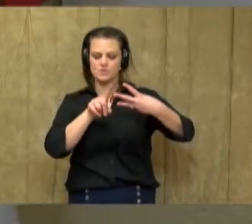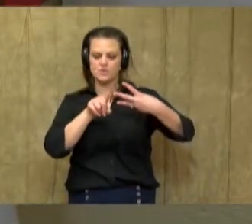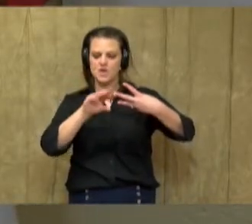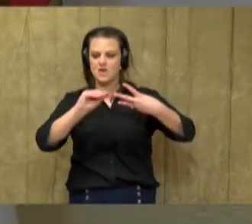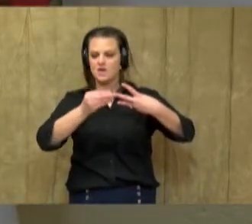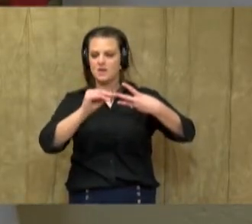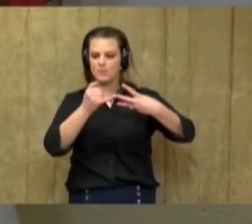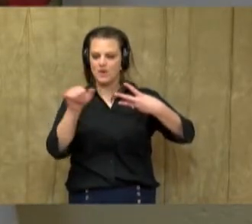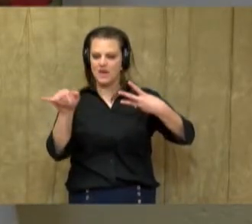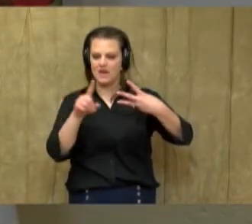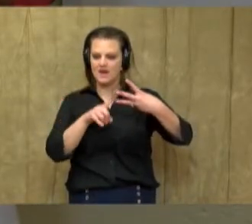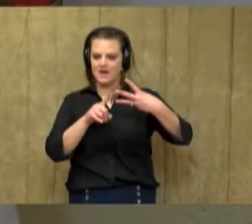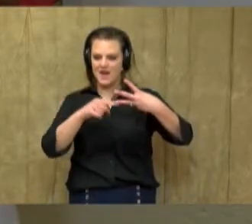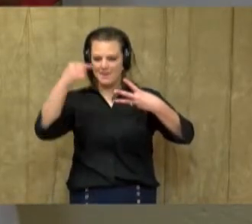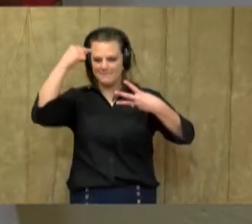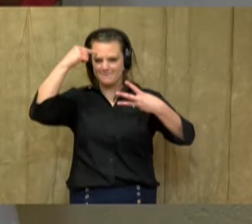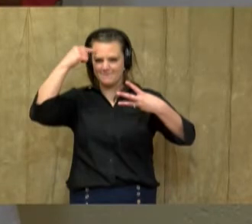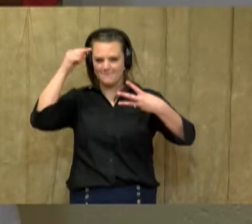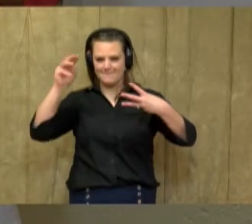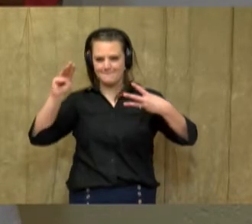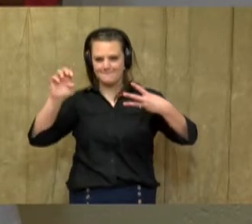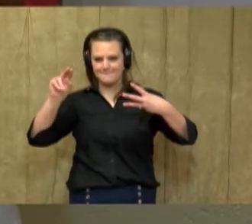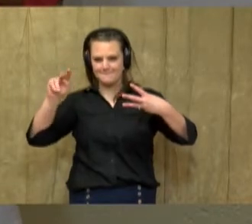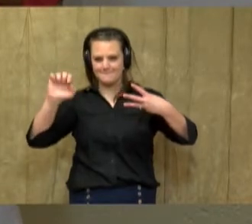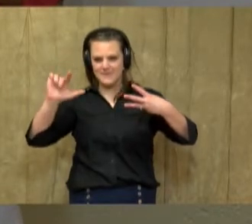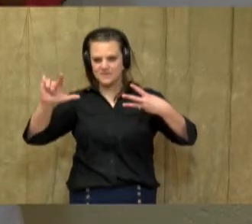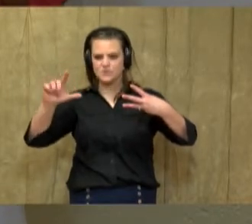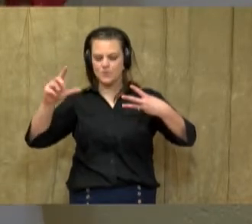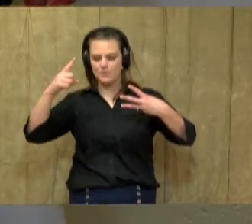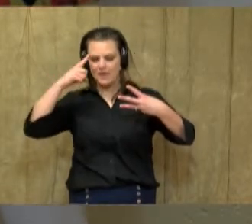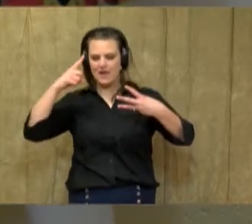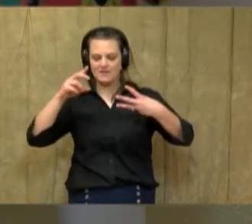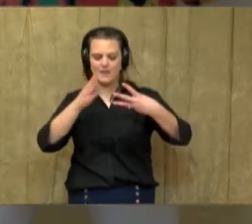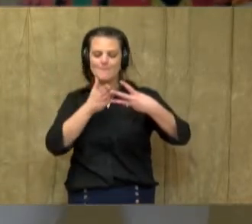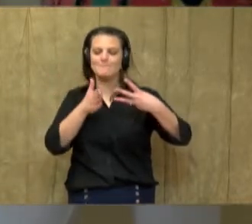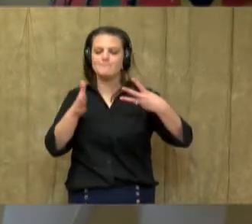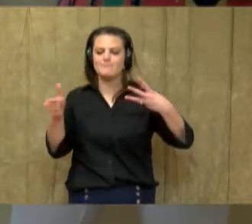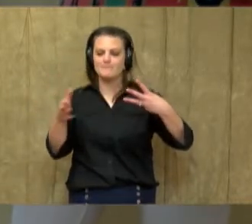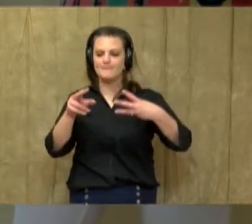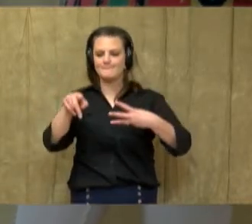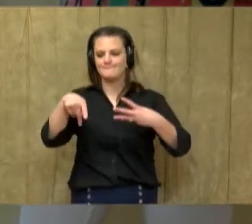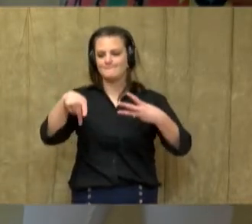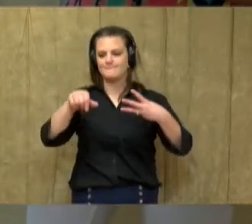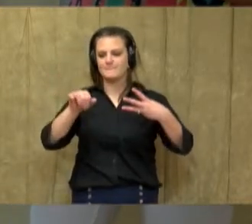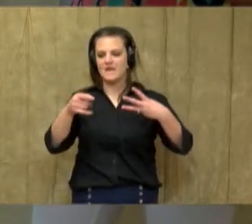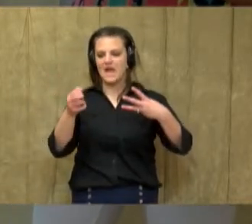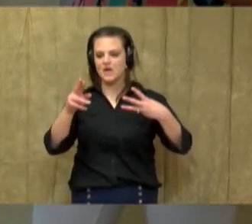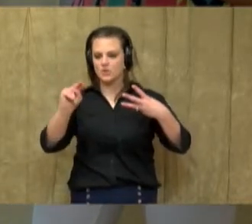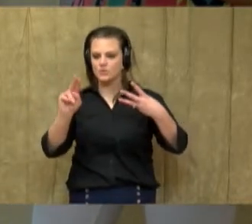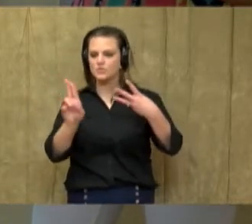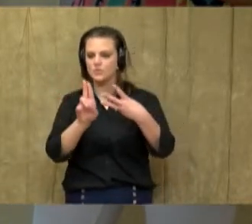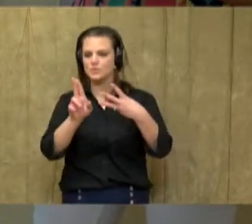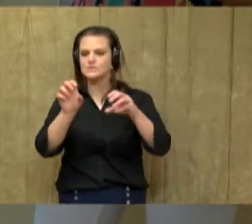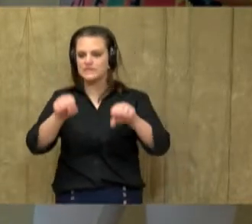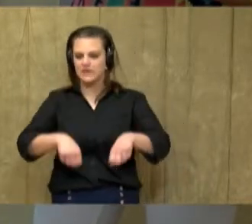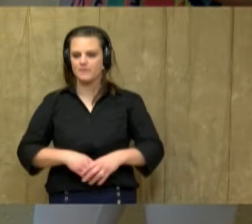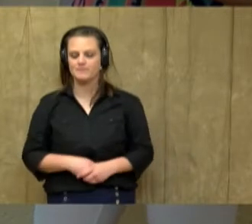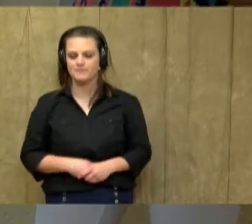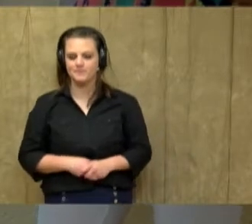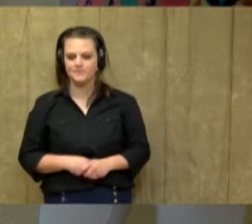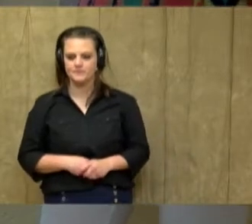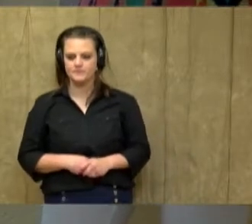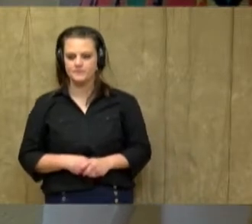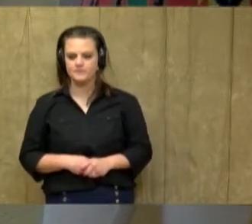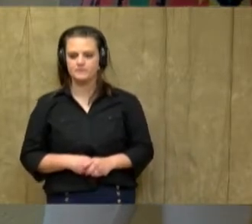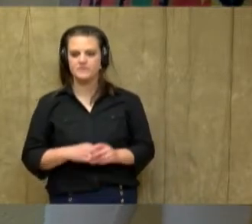minds, mental math, and look for patterns, right? Look for patterns. All right, let's look at another way to multiply